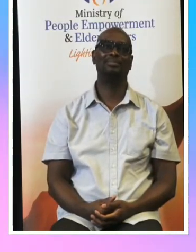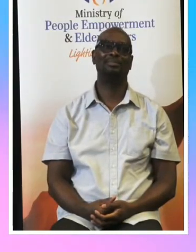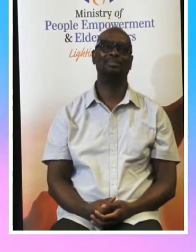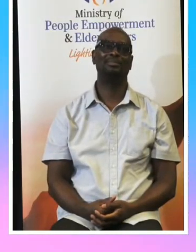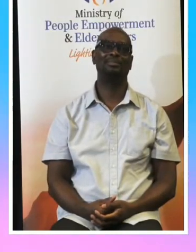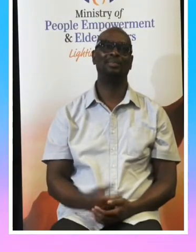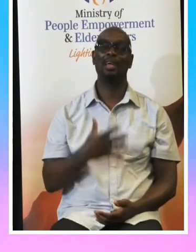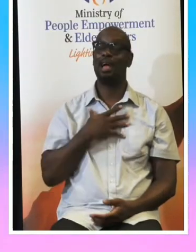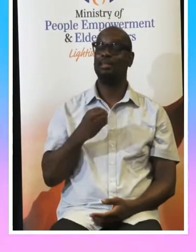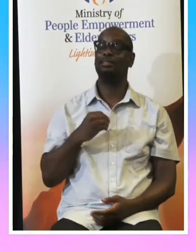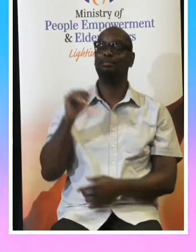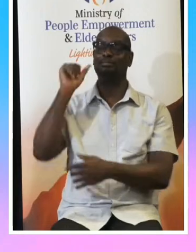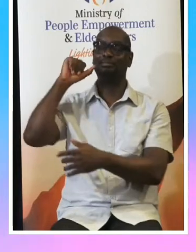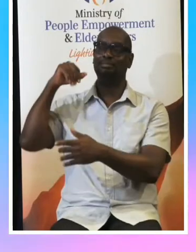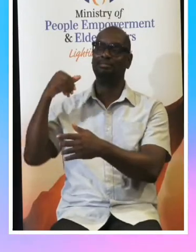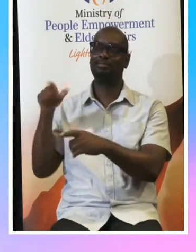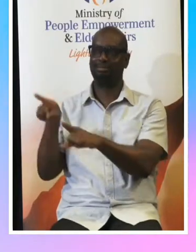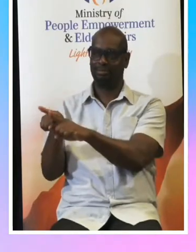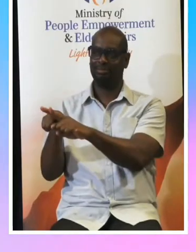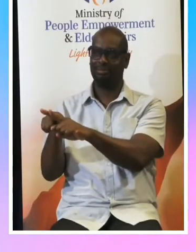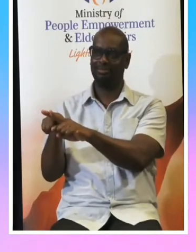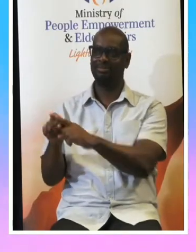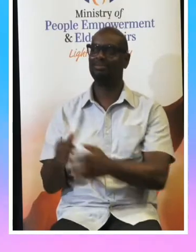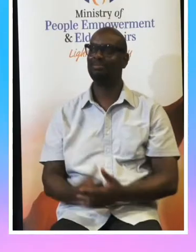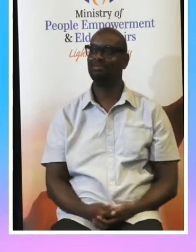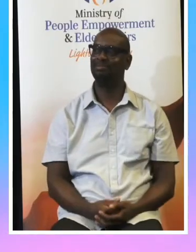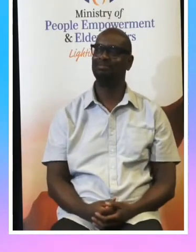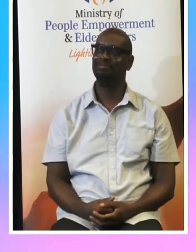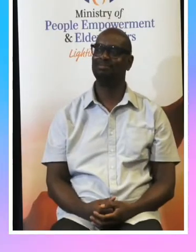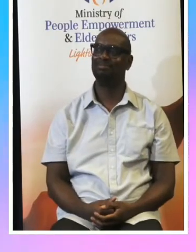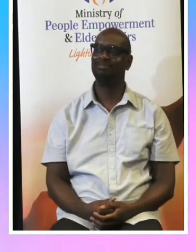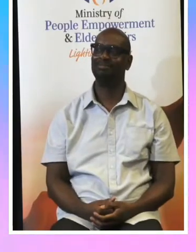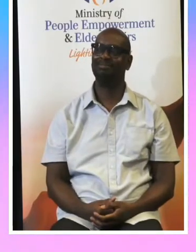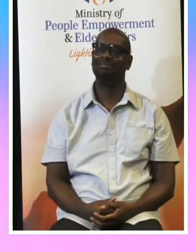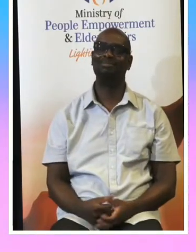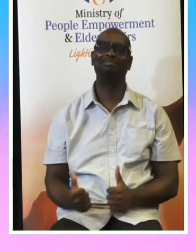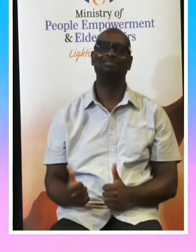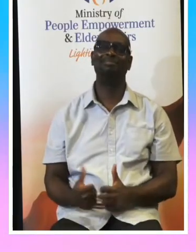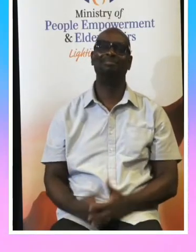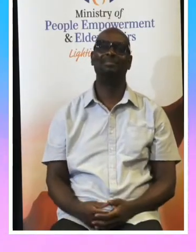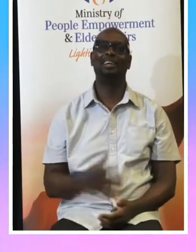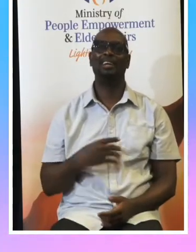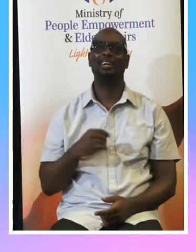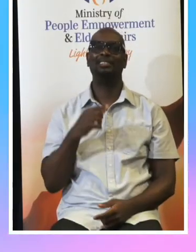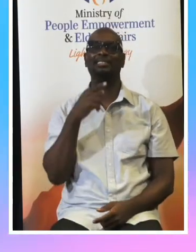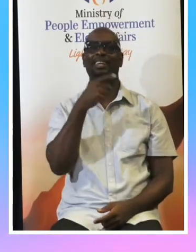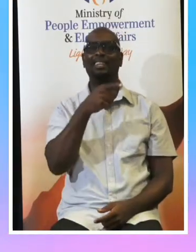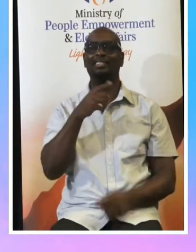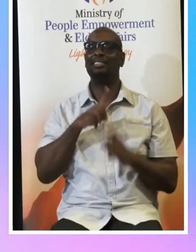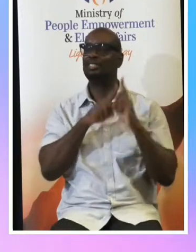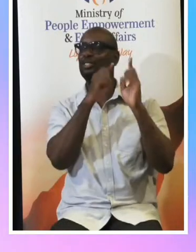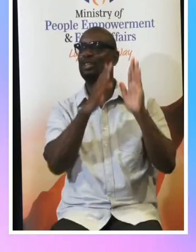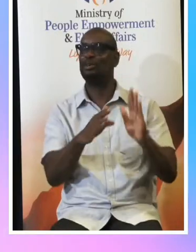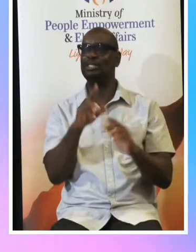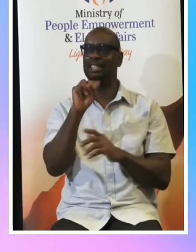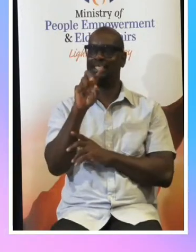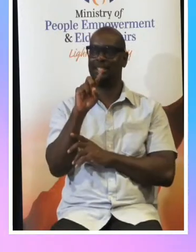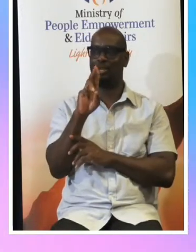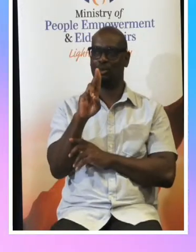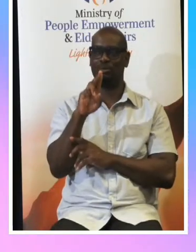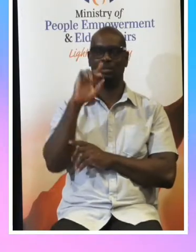and my sister, and of course, John Hollingsworth, the director,